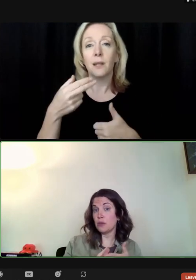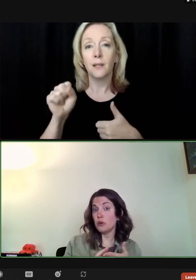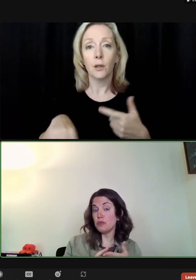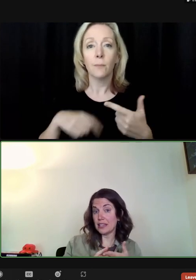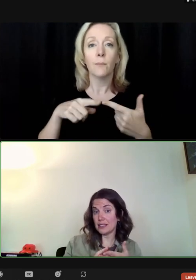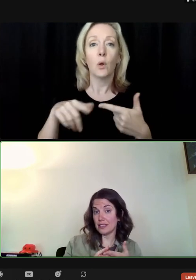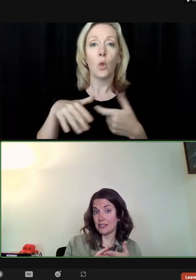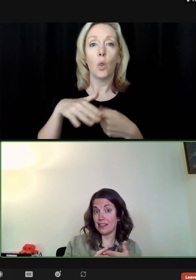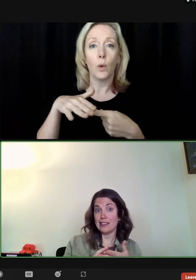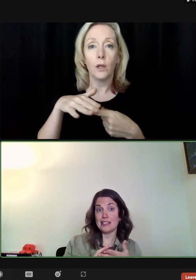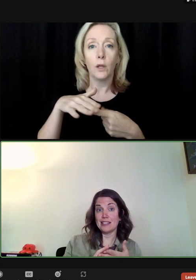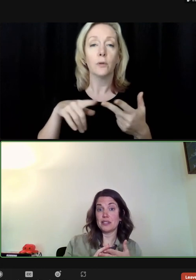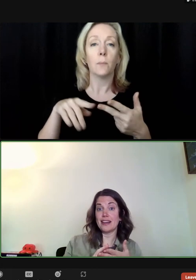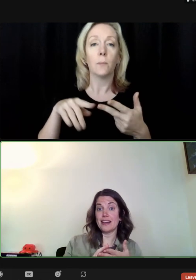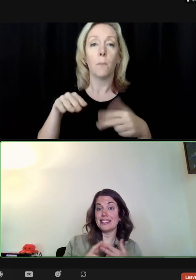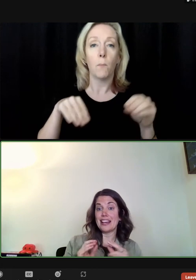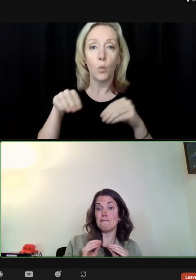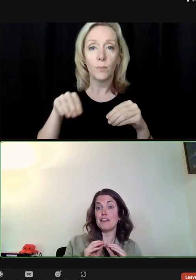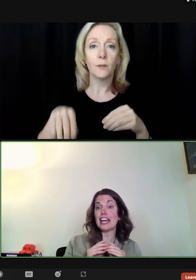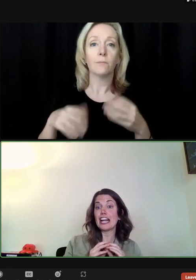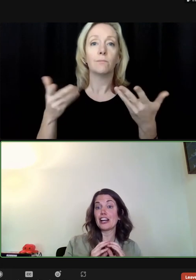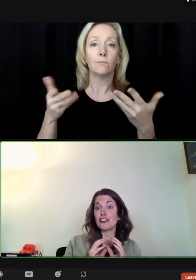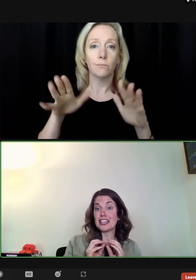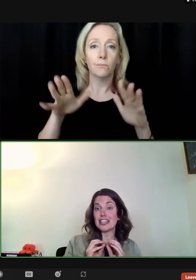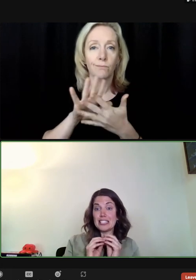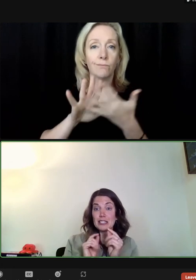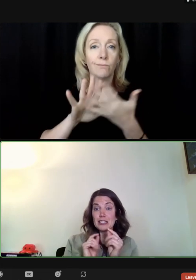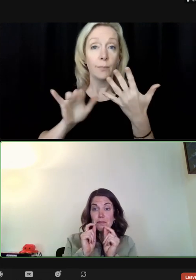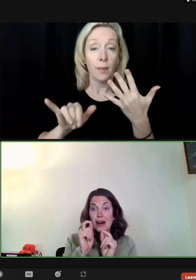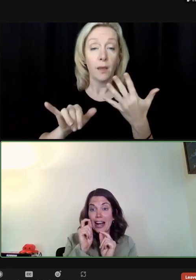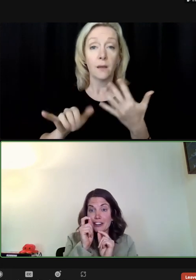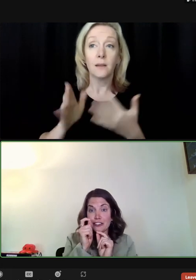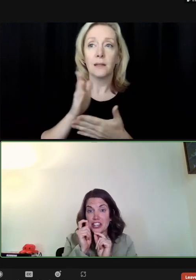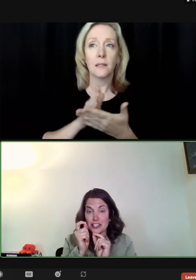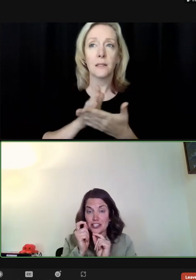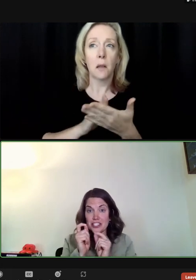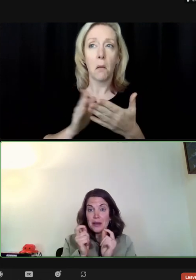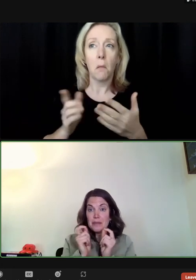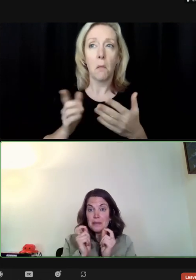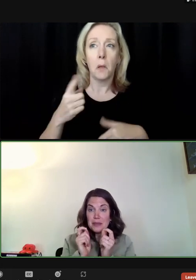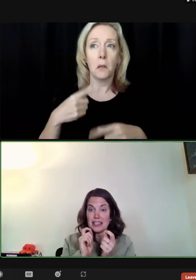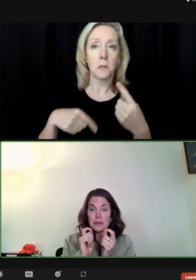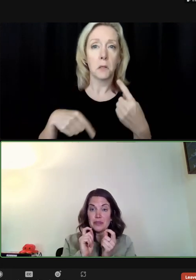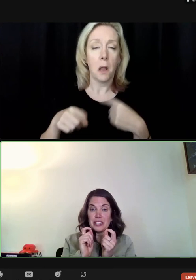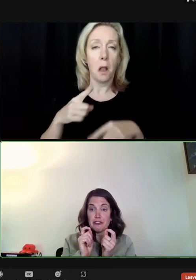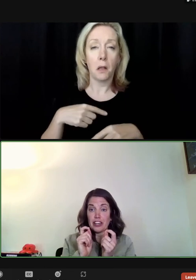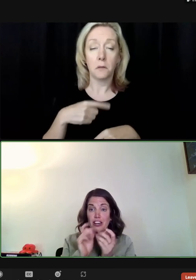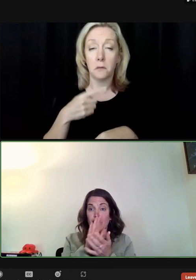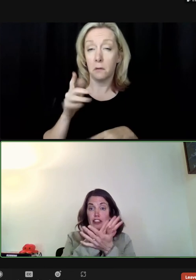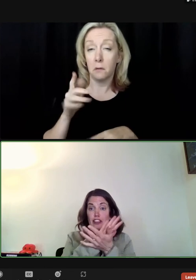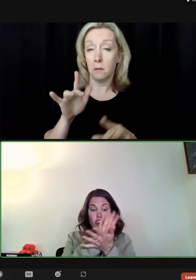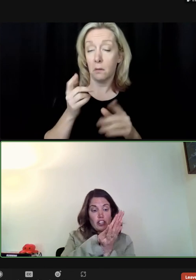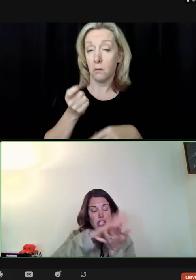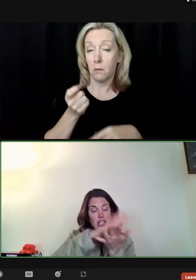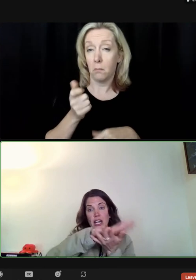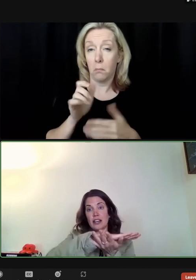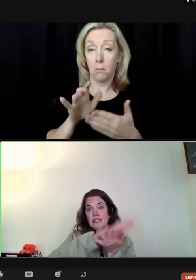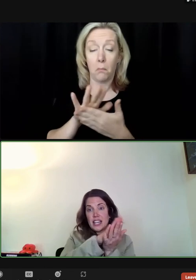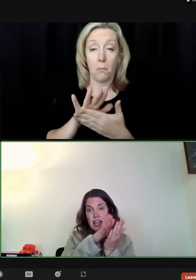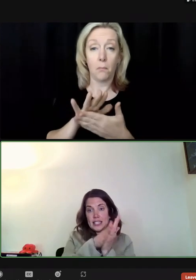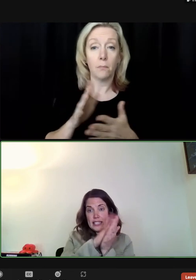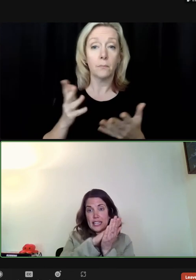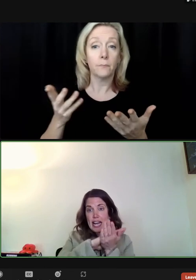location, and the movement. Some signs have very minor changes in them that mean something different. There are